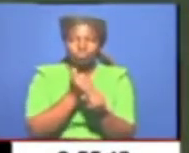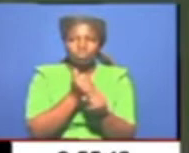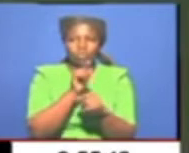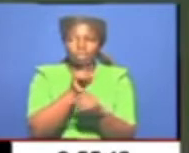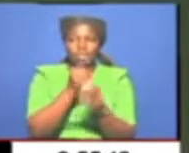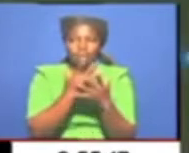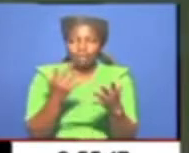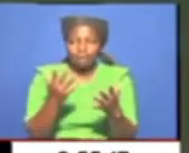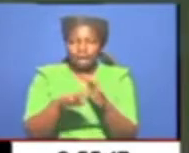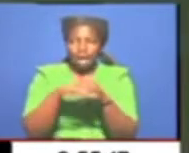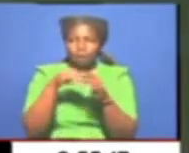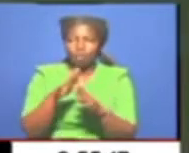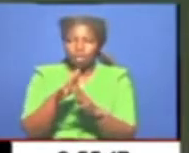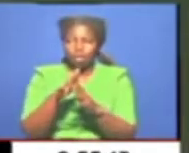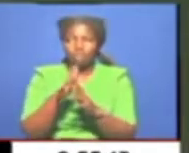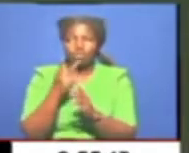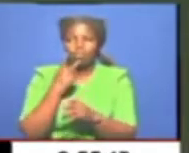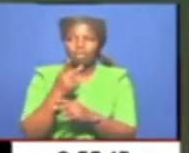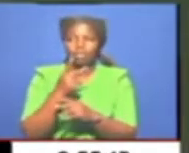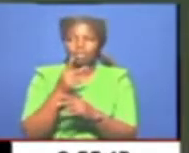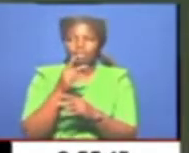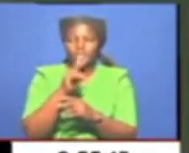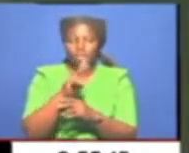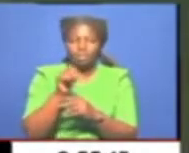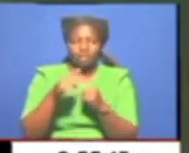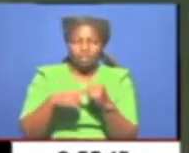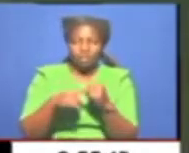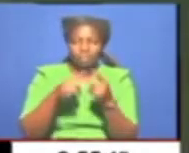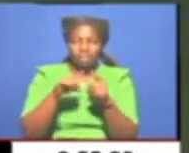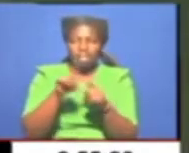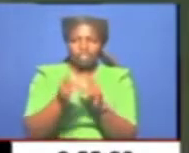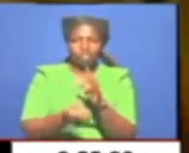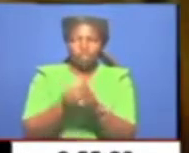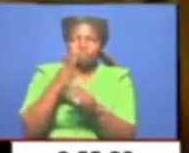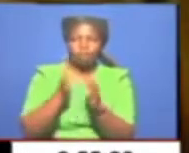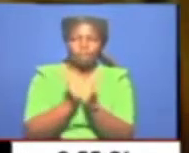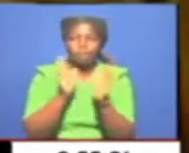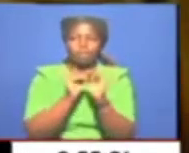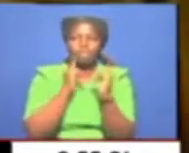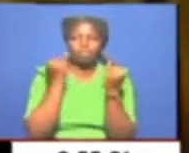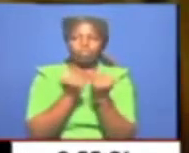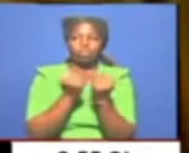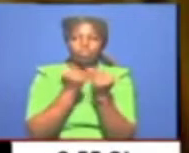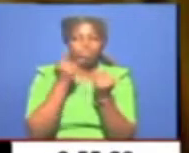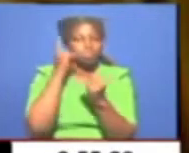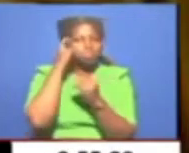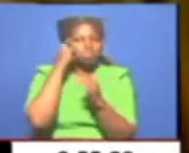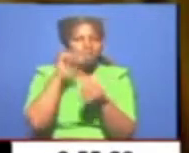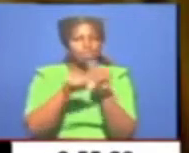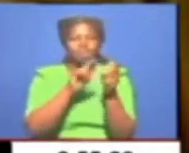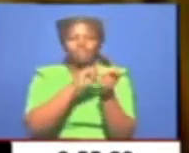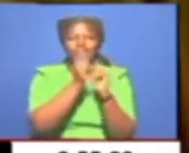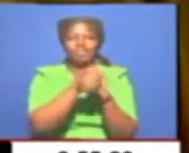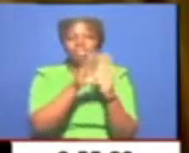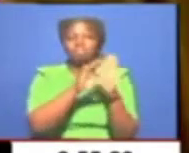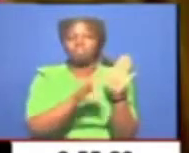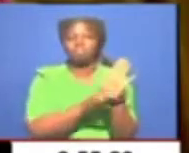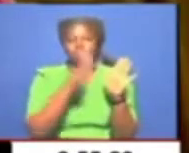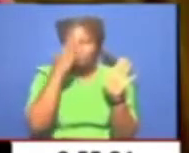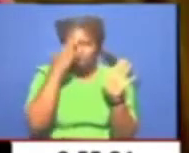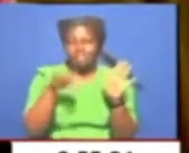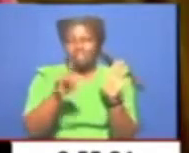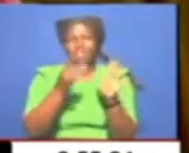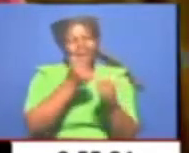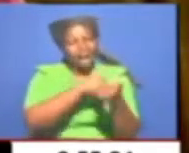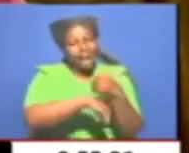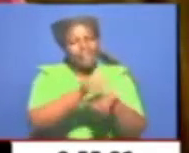256. Yet here he was establishing a public body to consider the change of the Constitution. Because he had acted outside